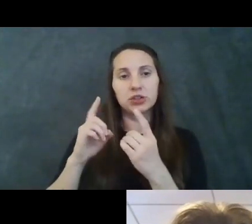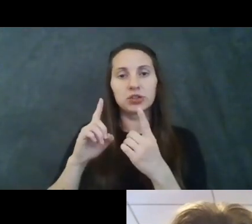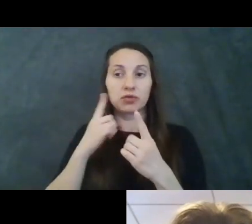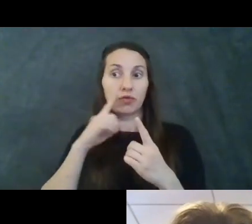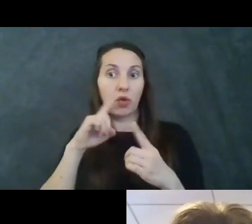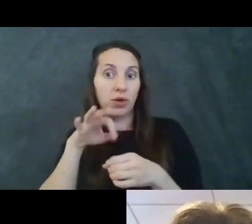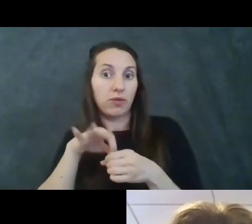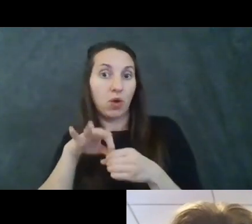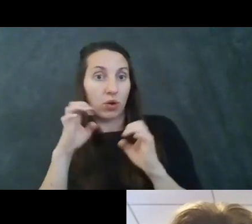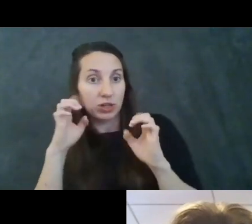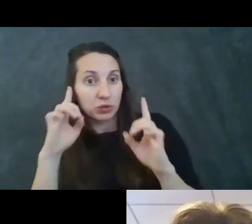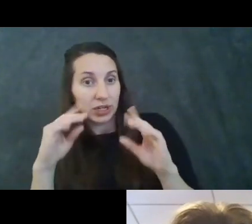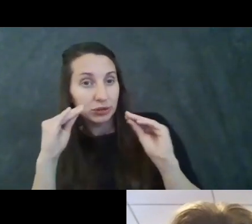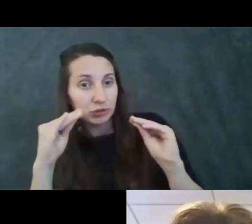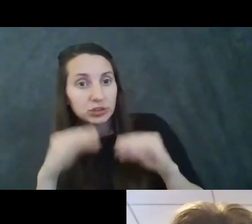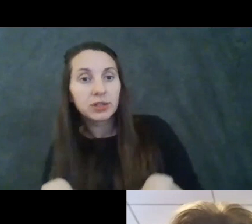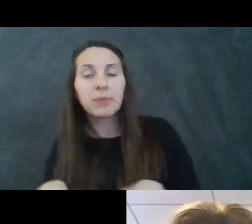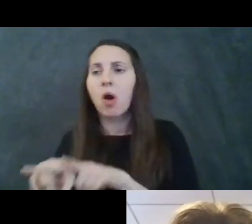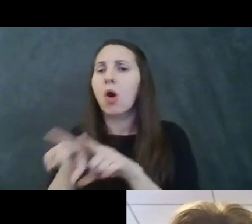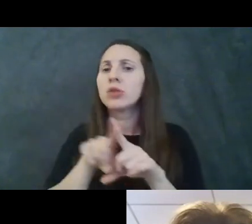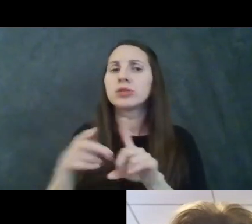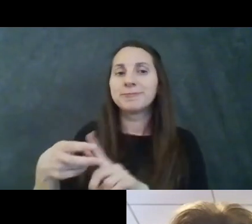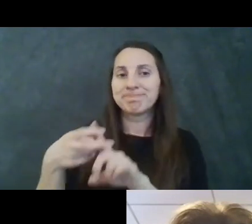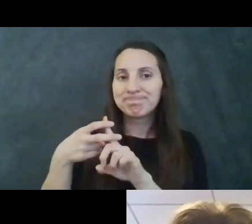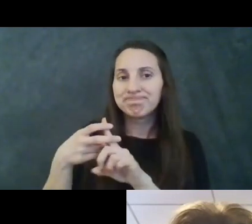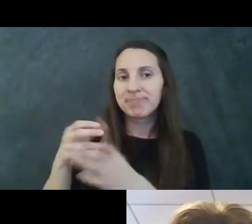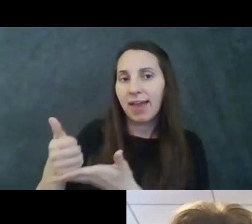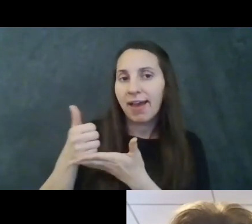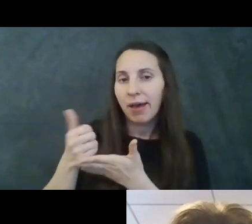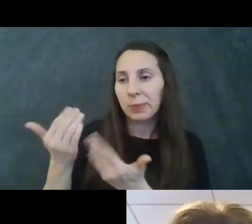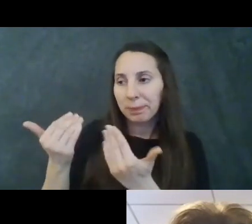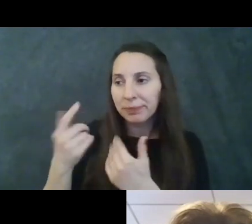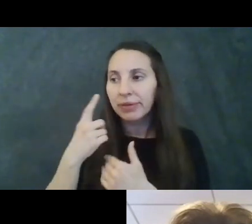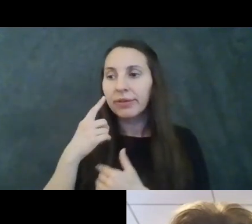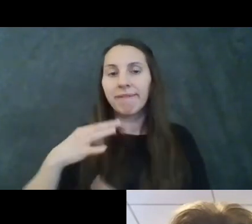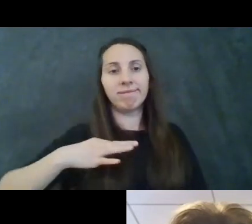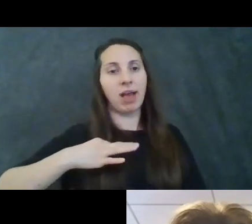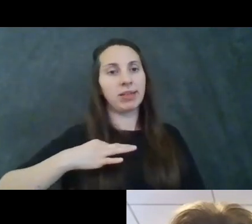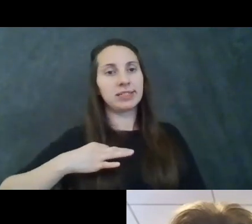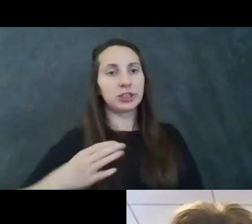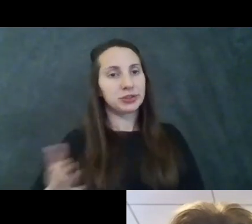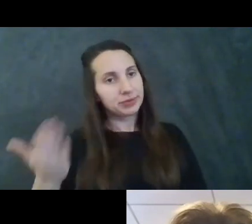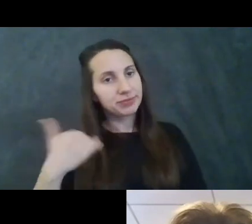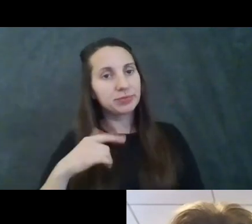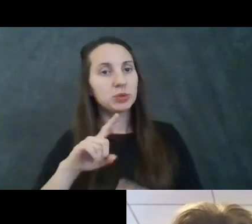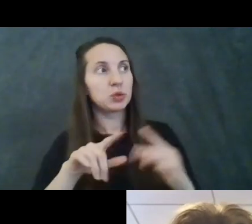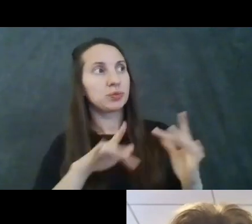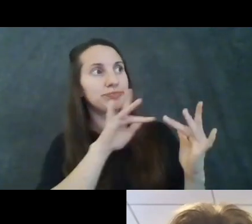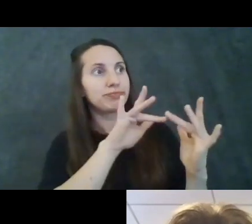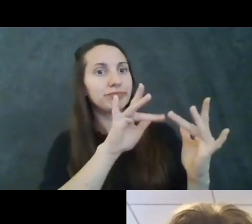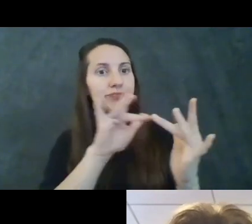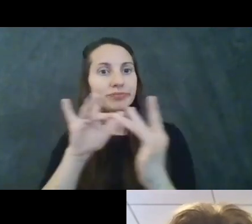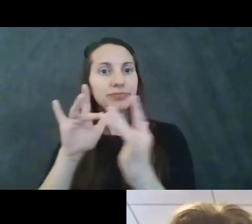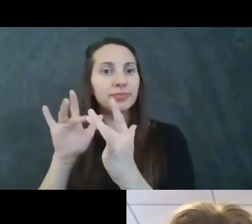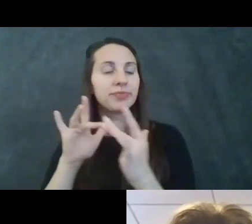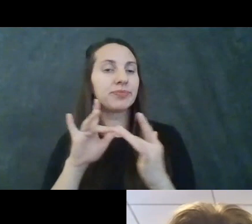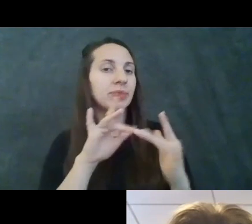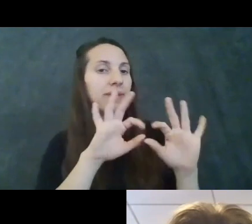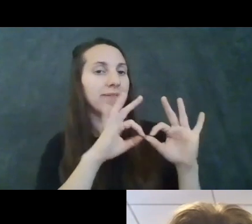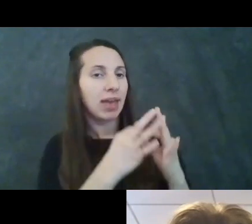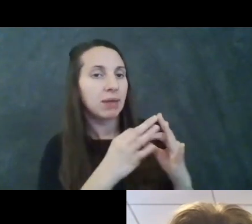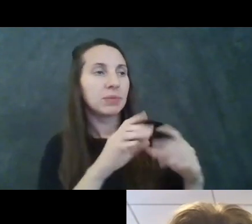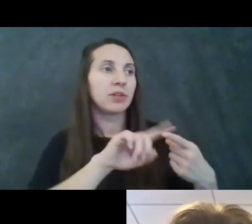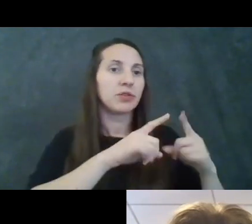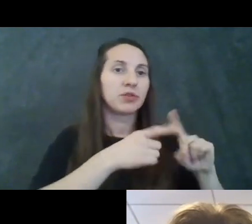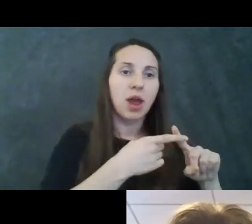their help of their volunteers, of their clients. We're asking them to help us as well to reach out to family,